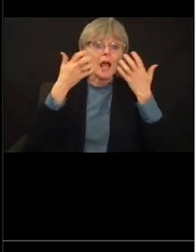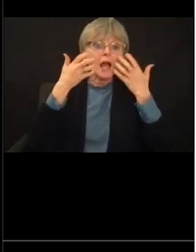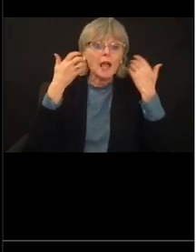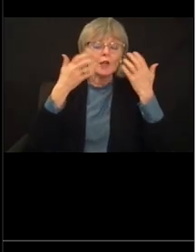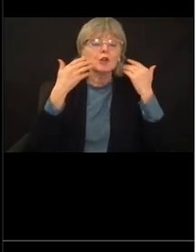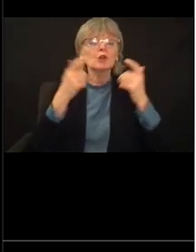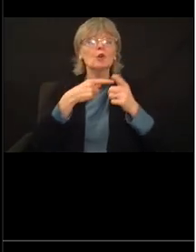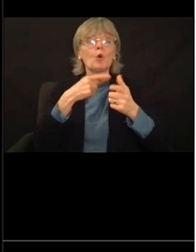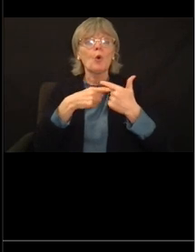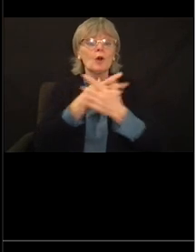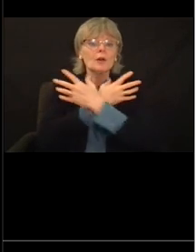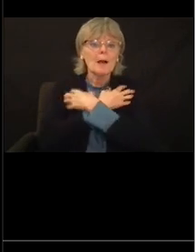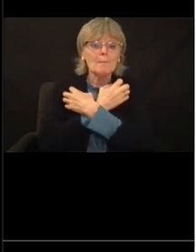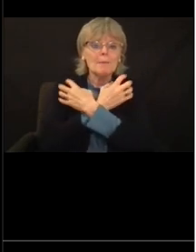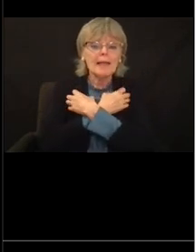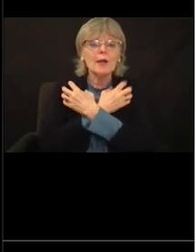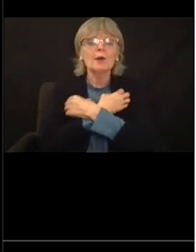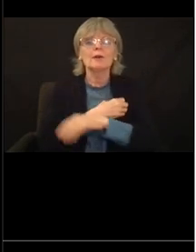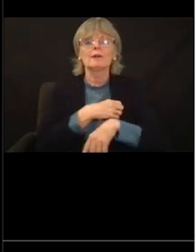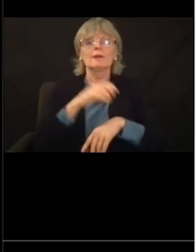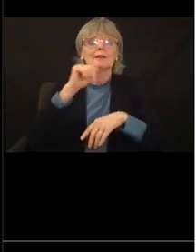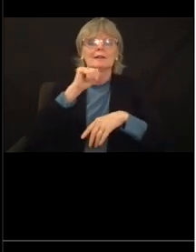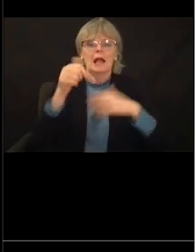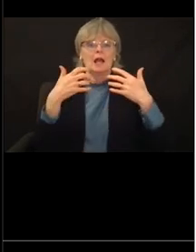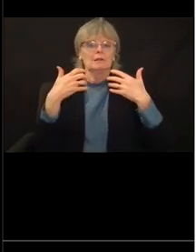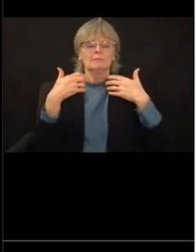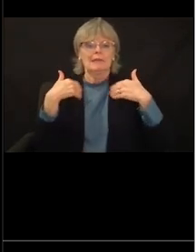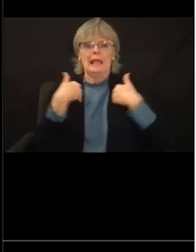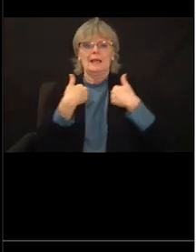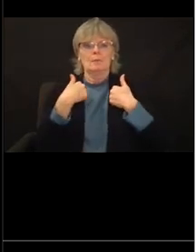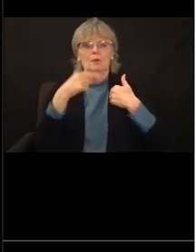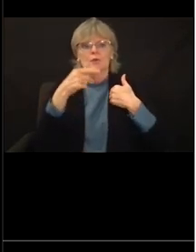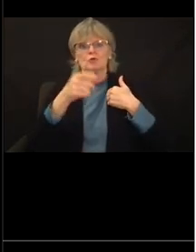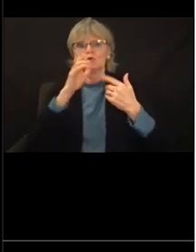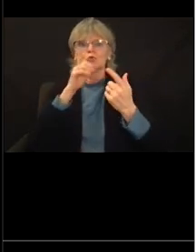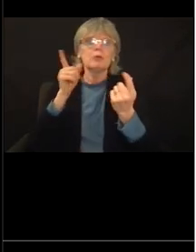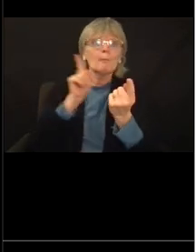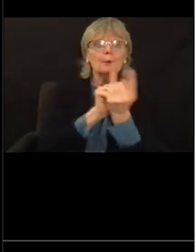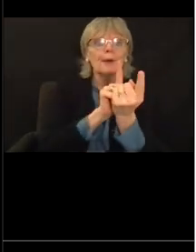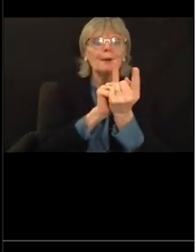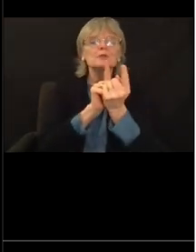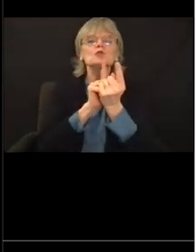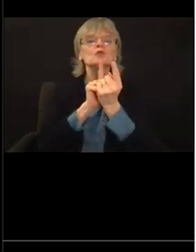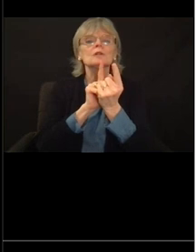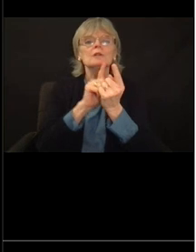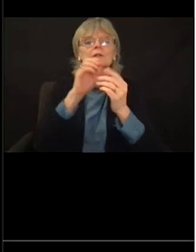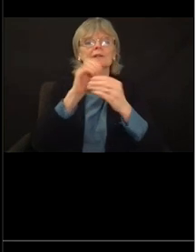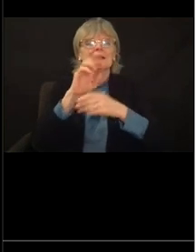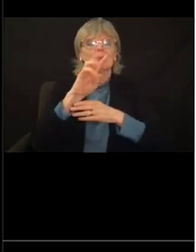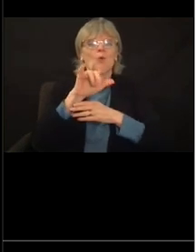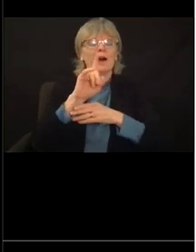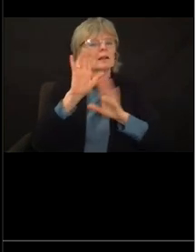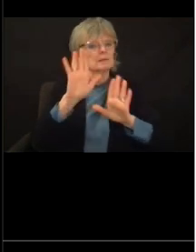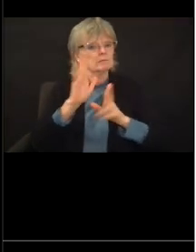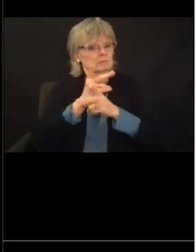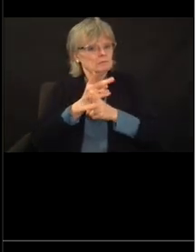bear. Those are not animals that you would approach in the wild, and we need to treat monk seals the same way